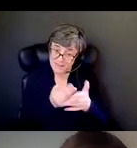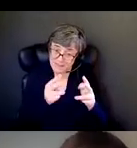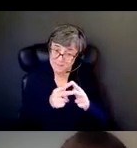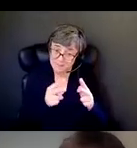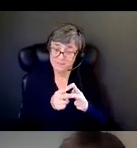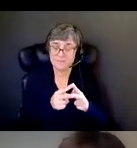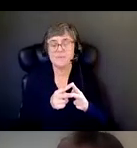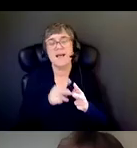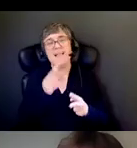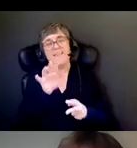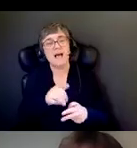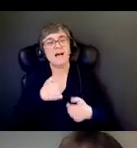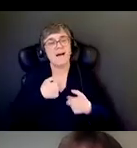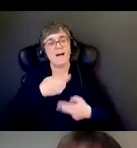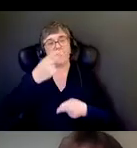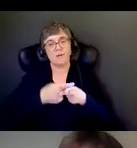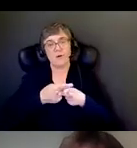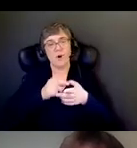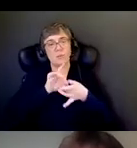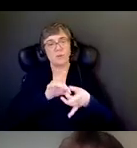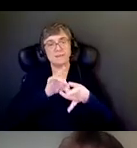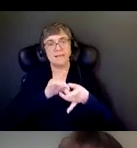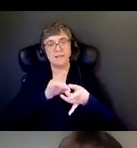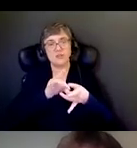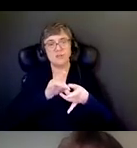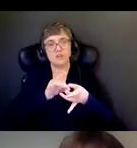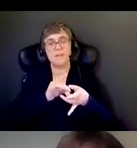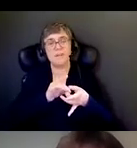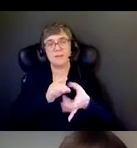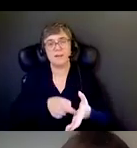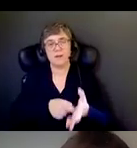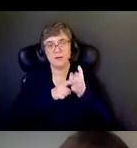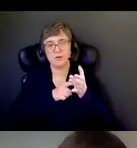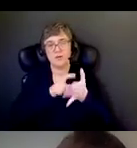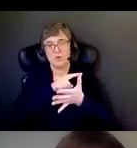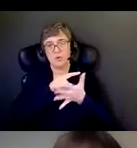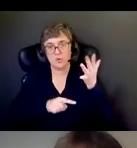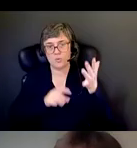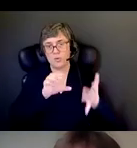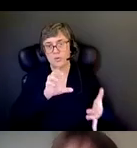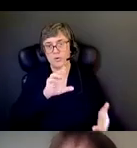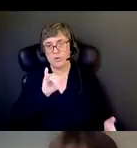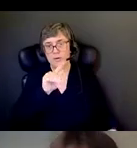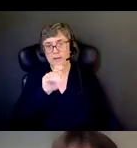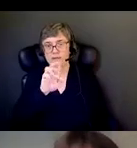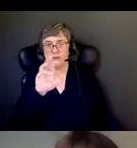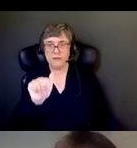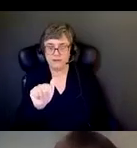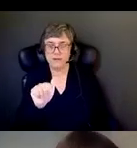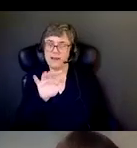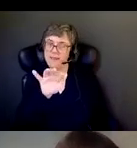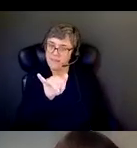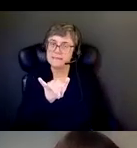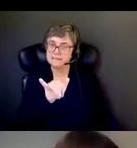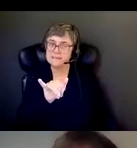relationship criteria. And the relationship criteria is a really important feature and a distinctive